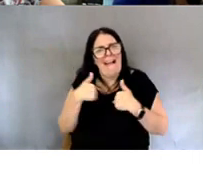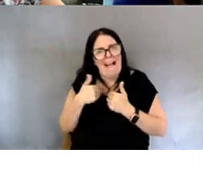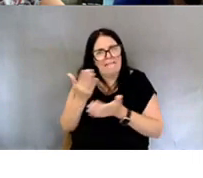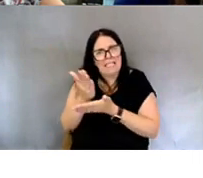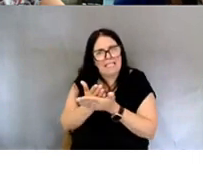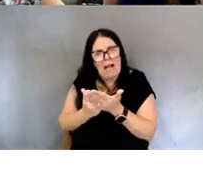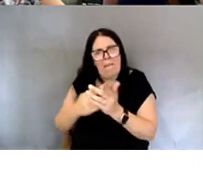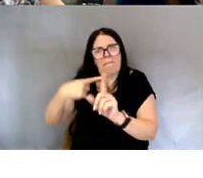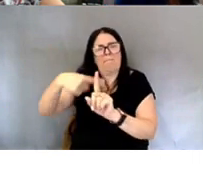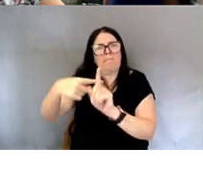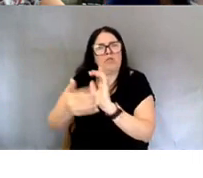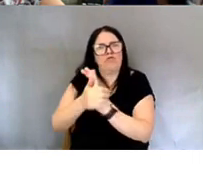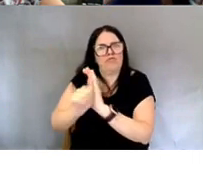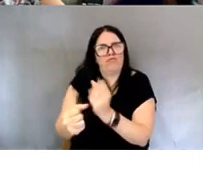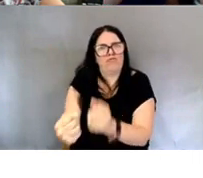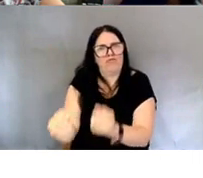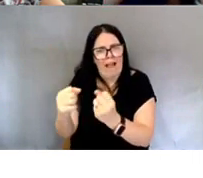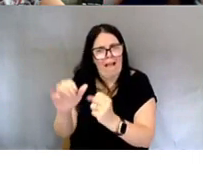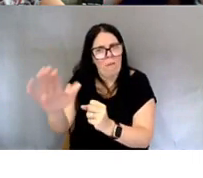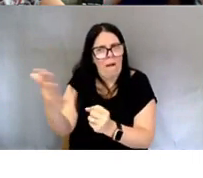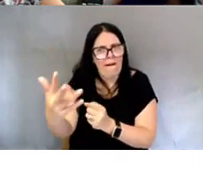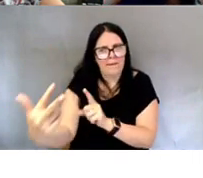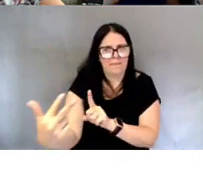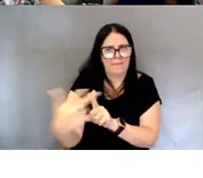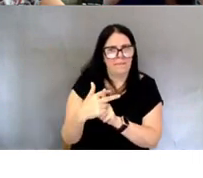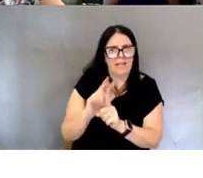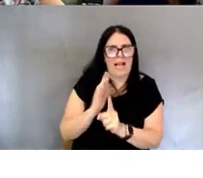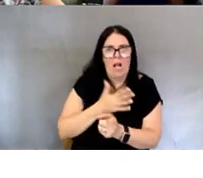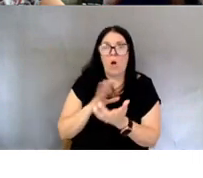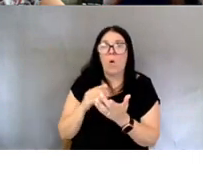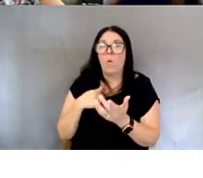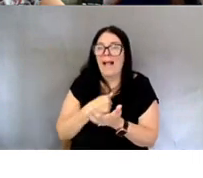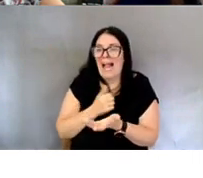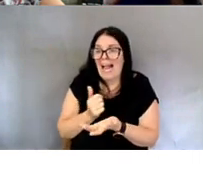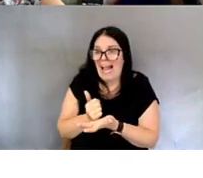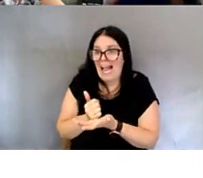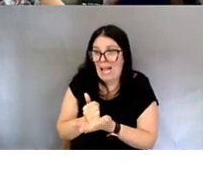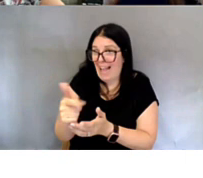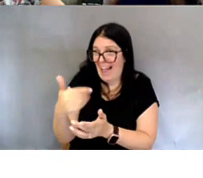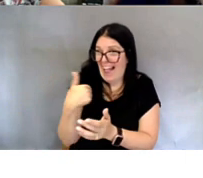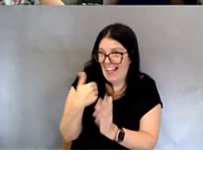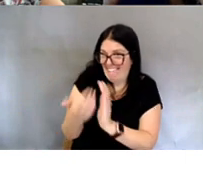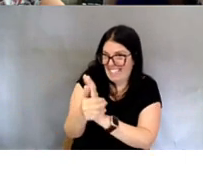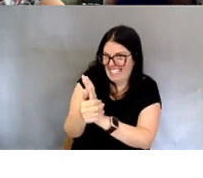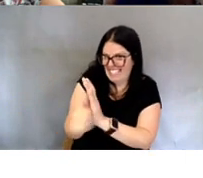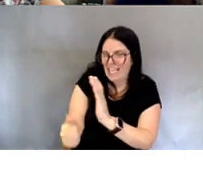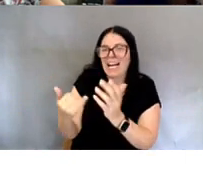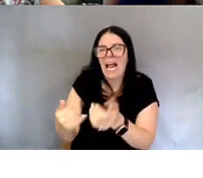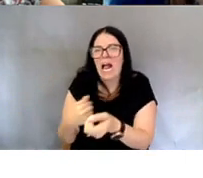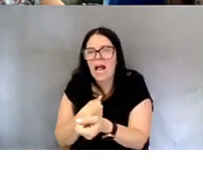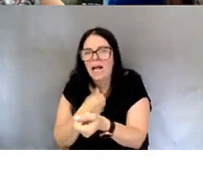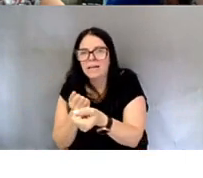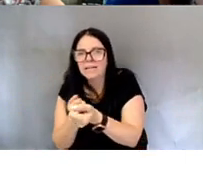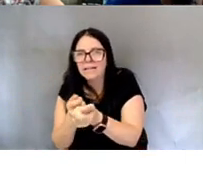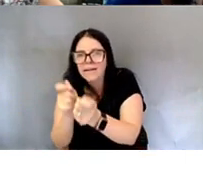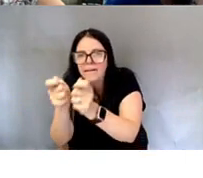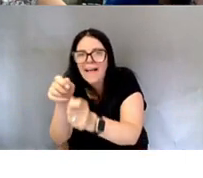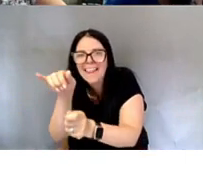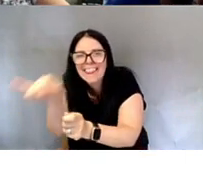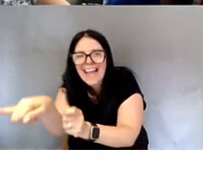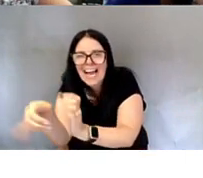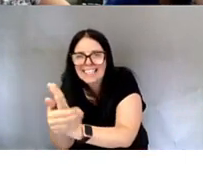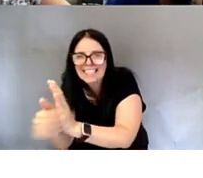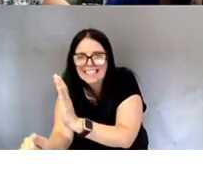strengths, and what we're helping them do is hone skills that might be needing some honing. And we